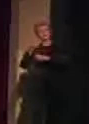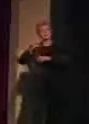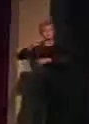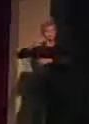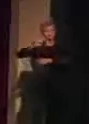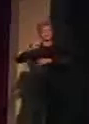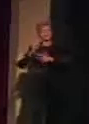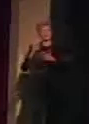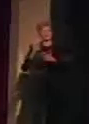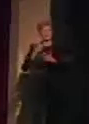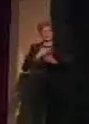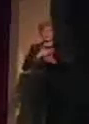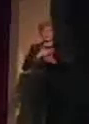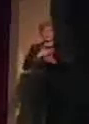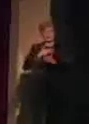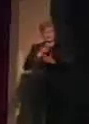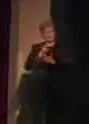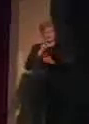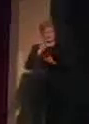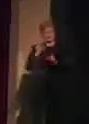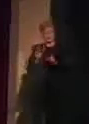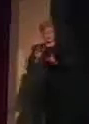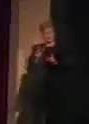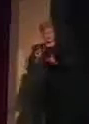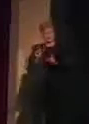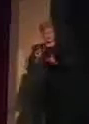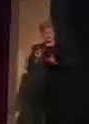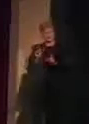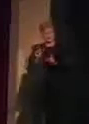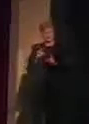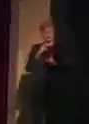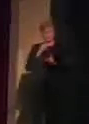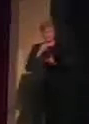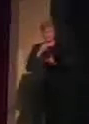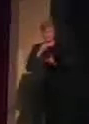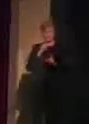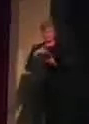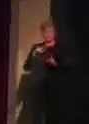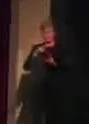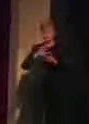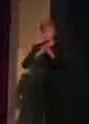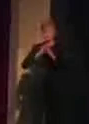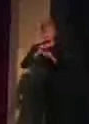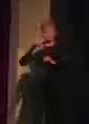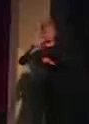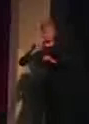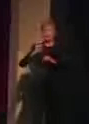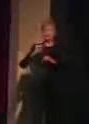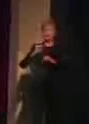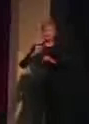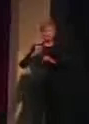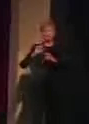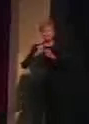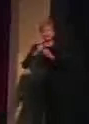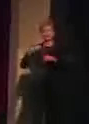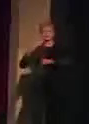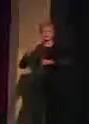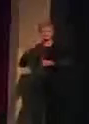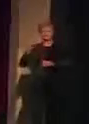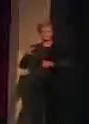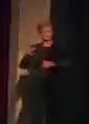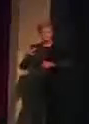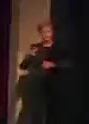Mm-hmm. And my personal view is history-making peaceful demonstrations that are in the long line of the great